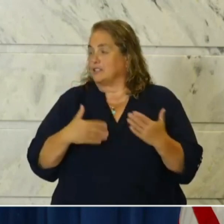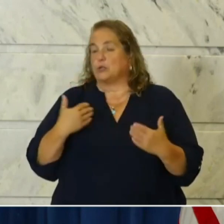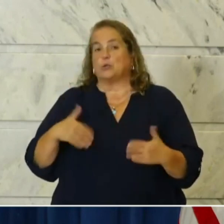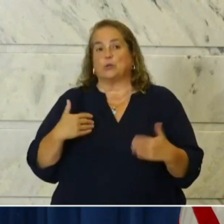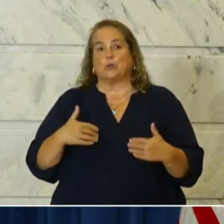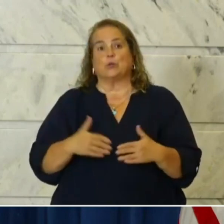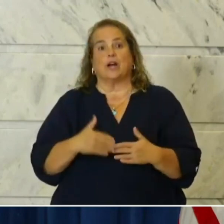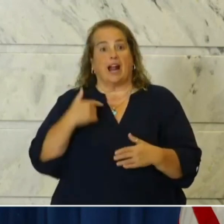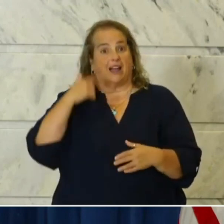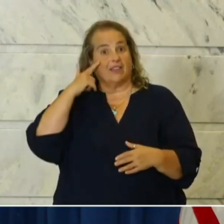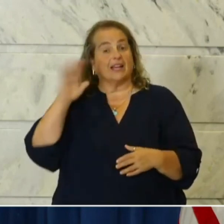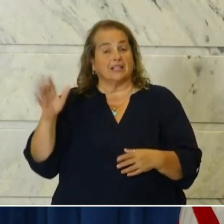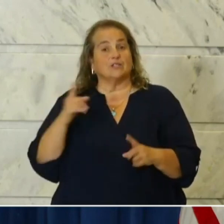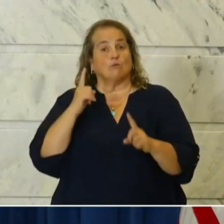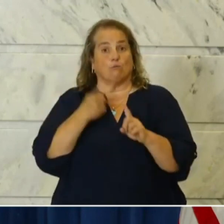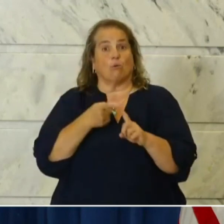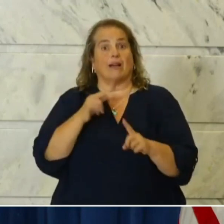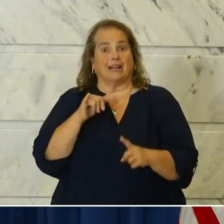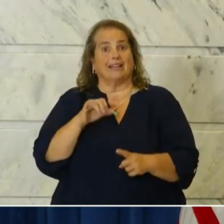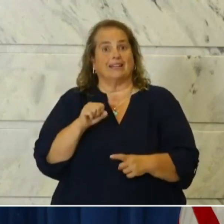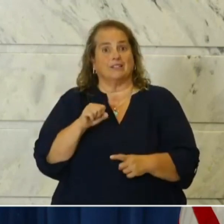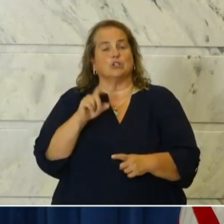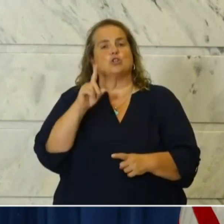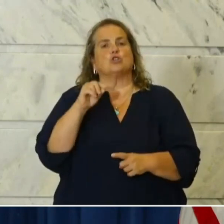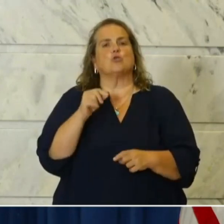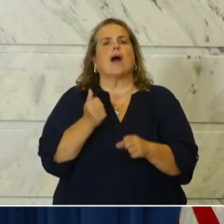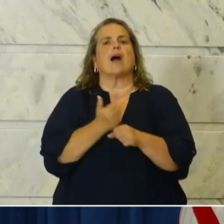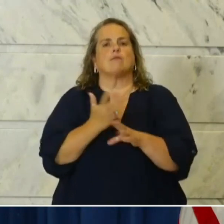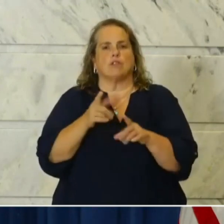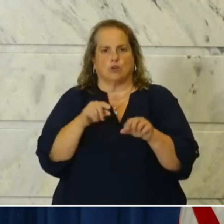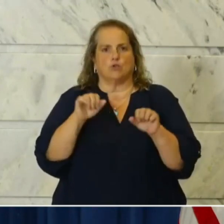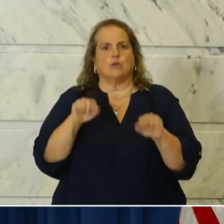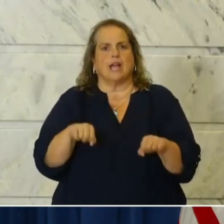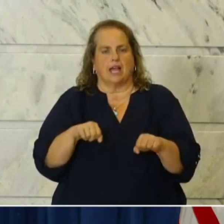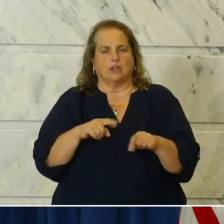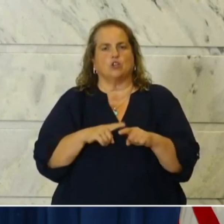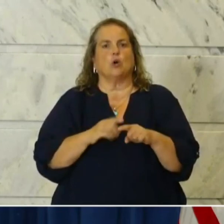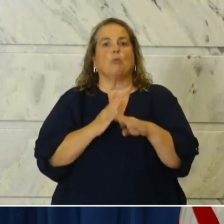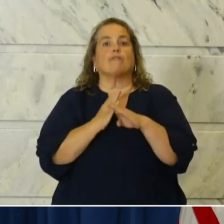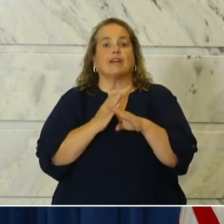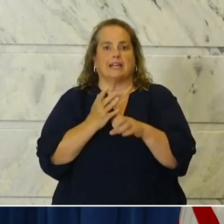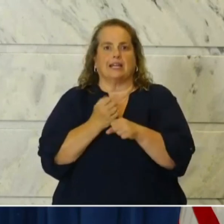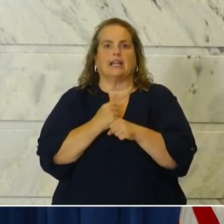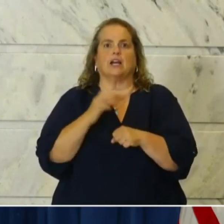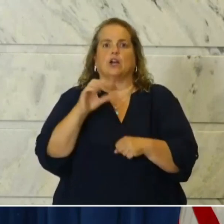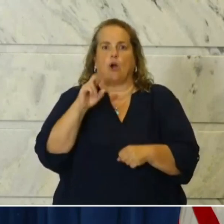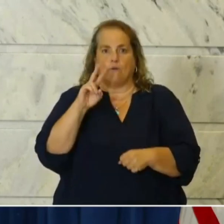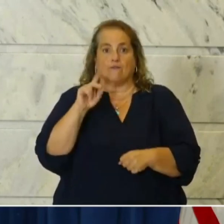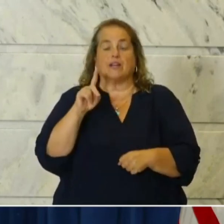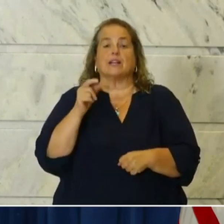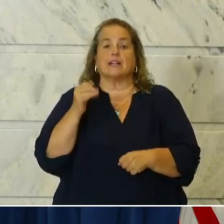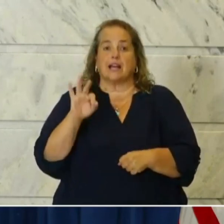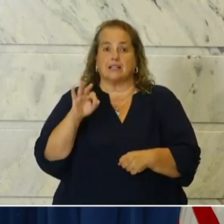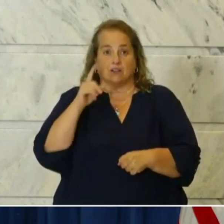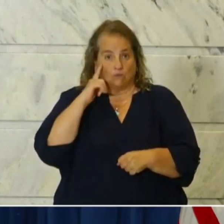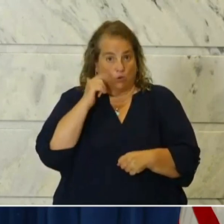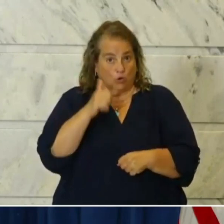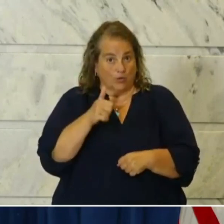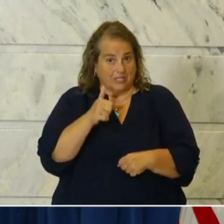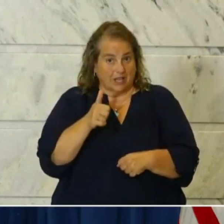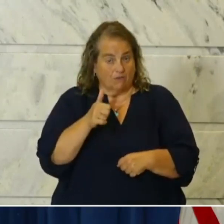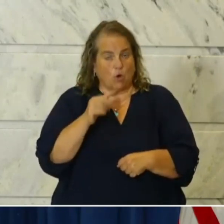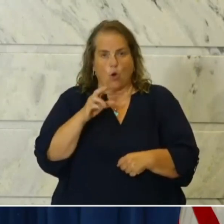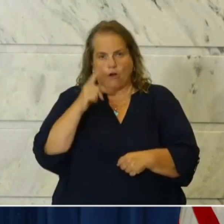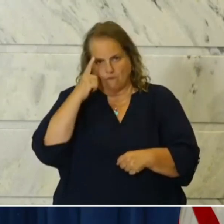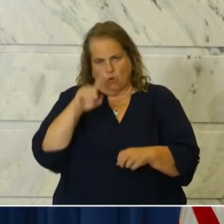I think the point here is do everything you can to prevent getting COVID-19 for yourself or